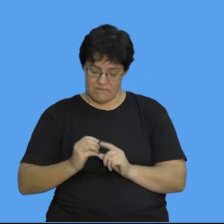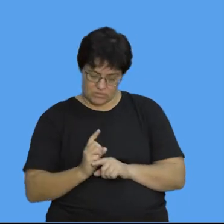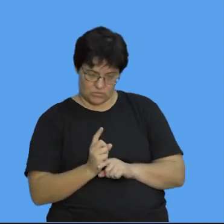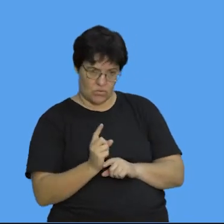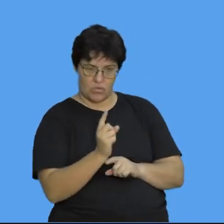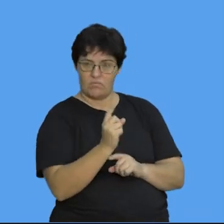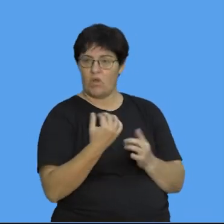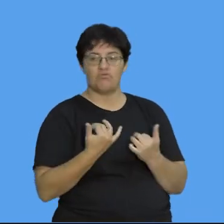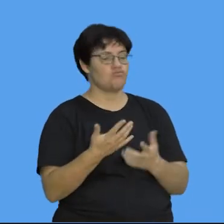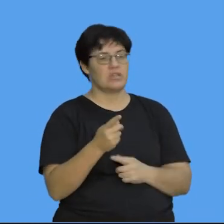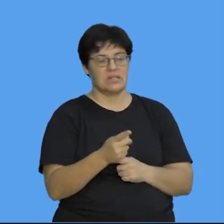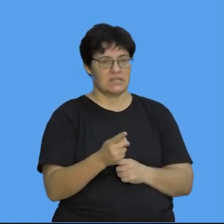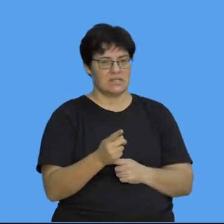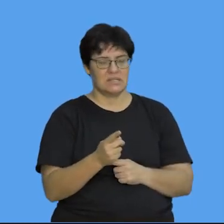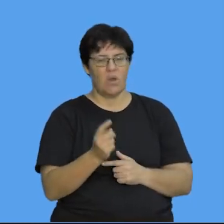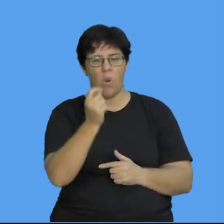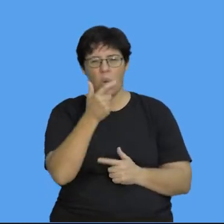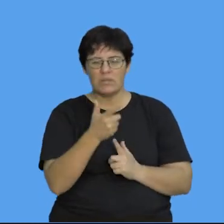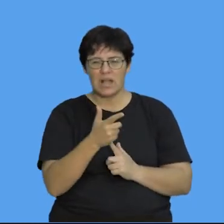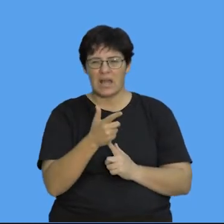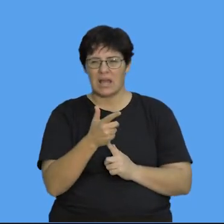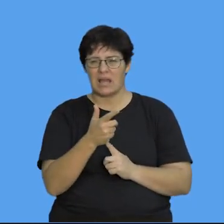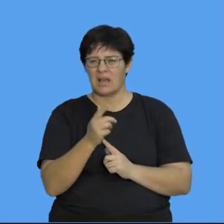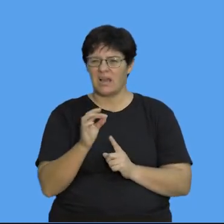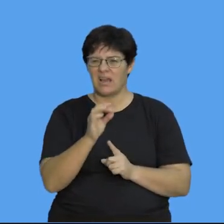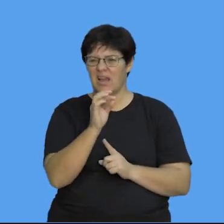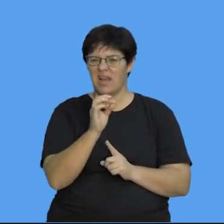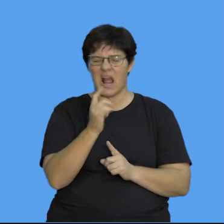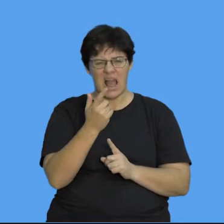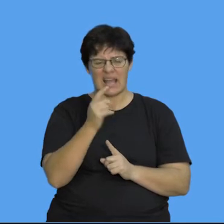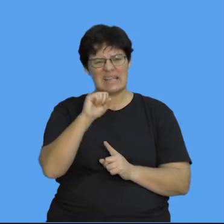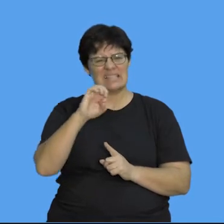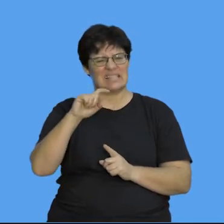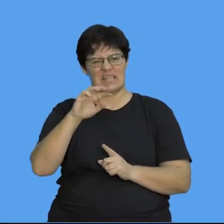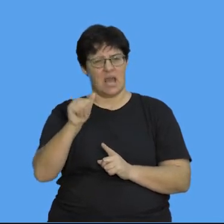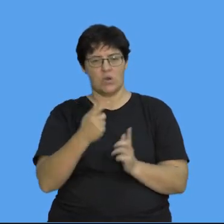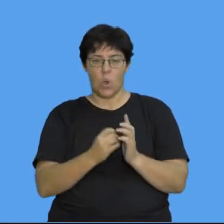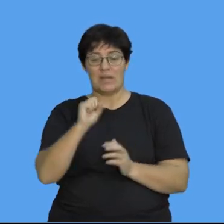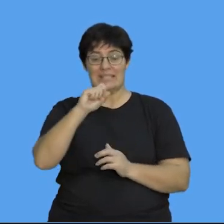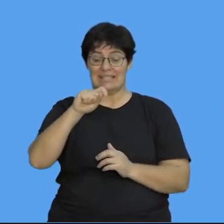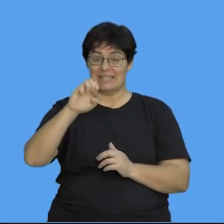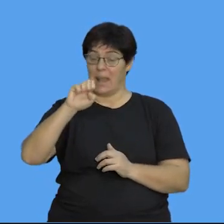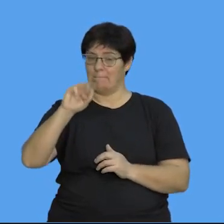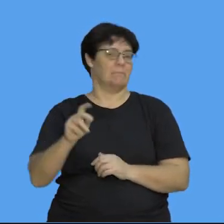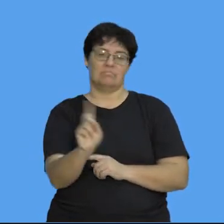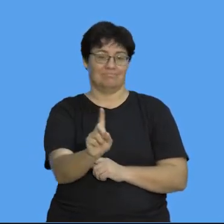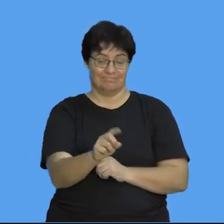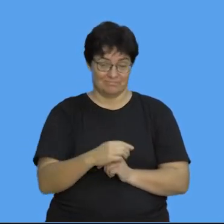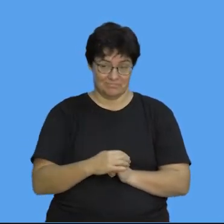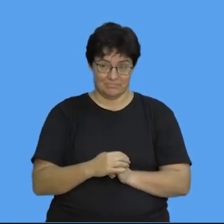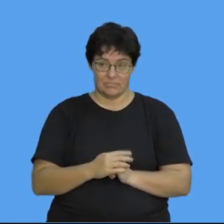the stalk. Now have a look, it's not green. It's like almost like parasitic. And it's a seta, it's not a